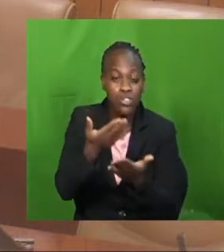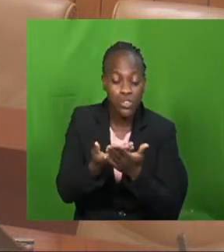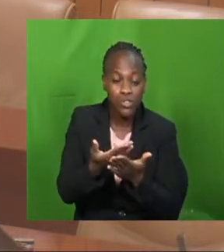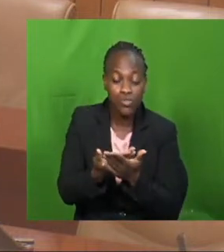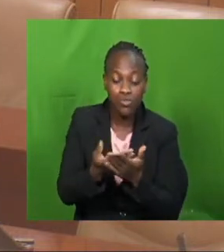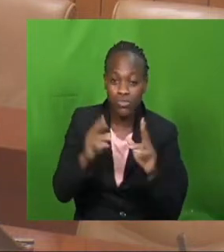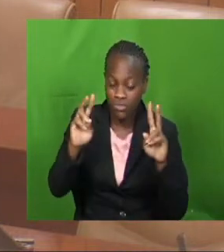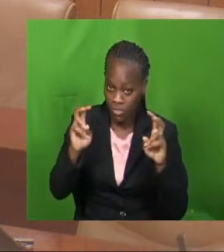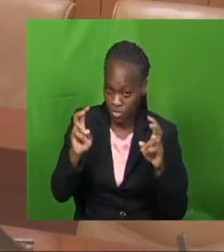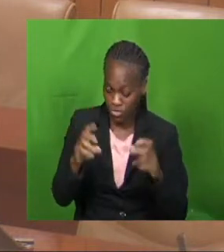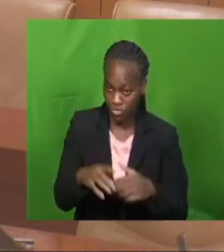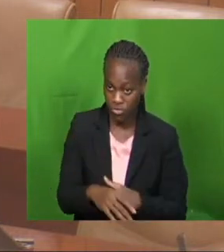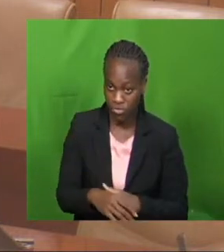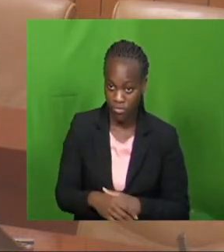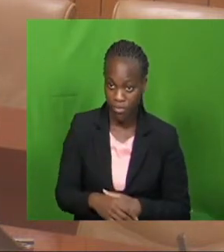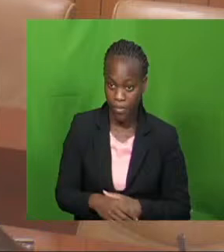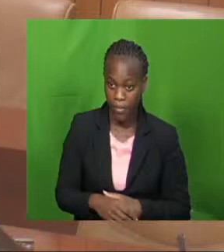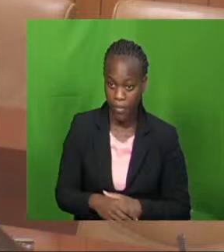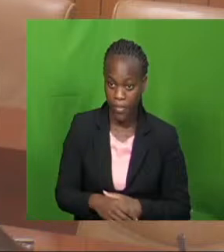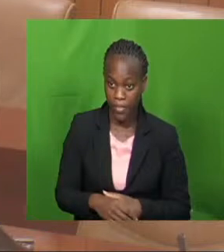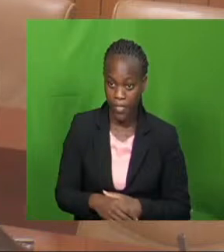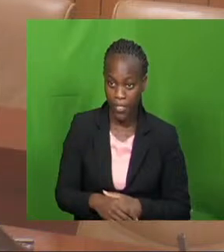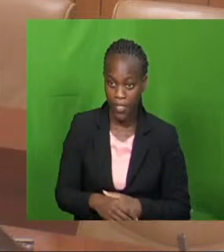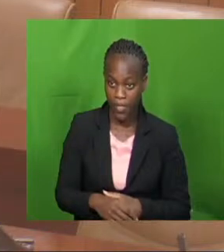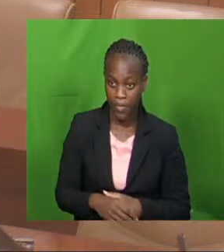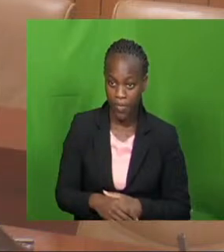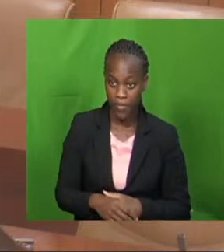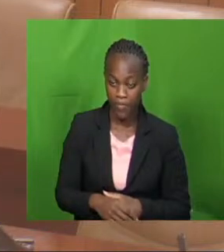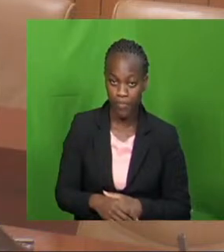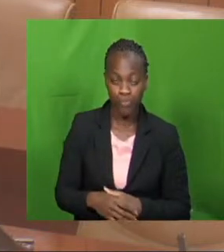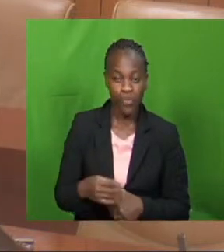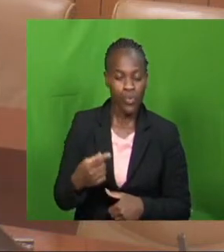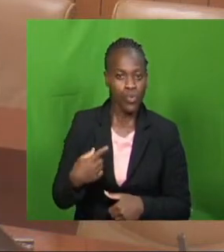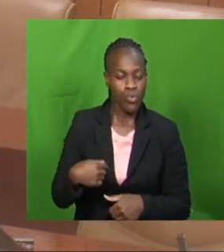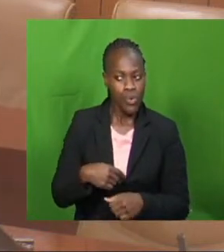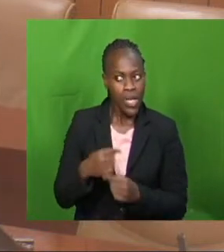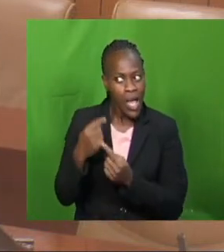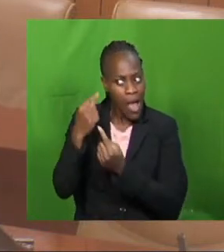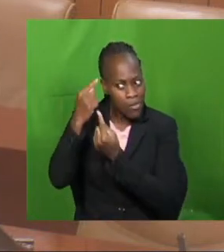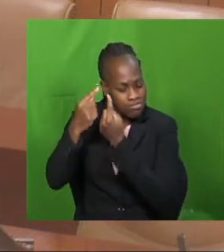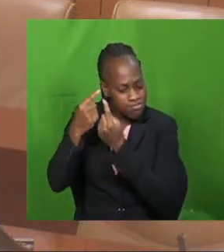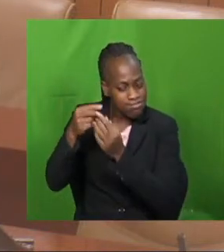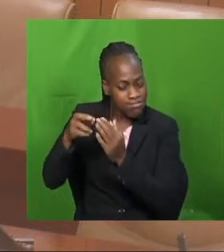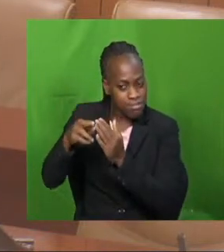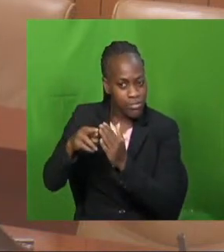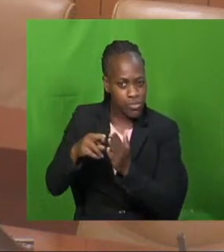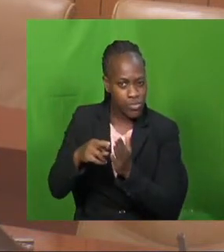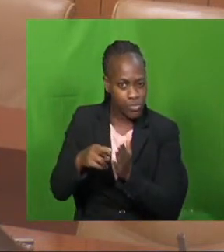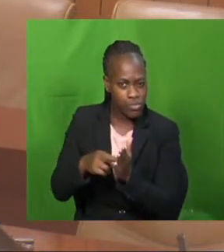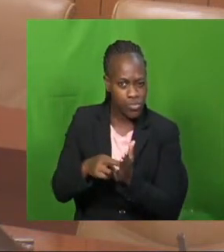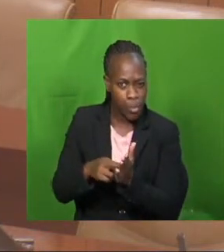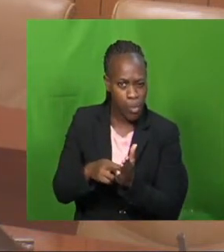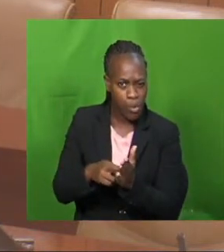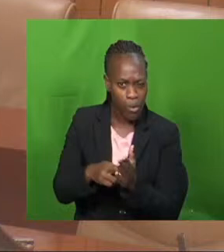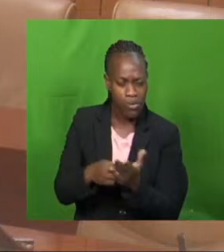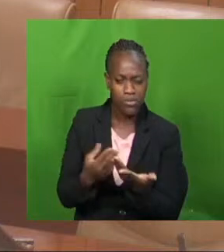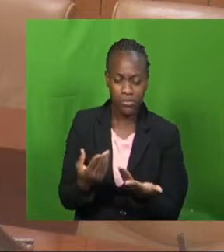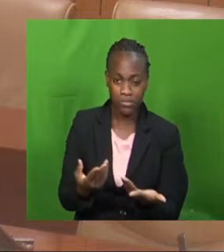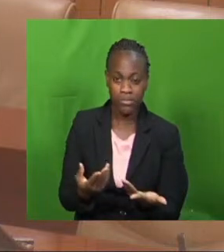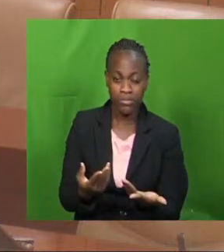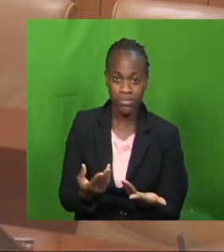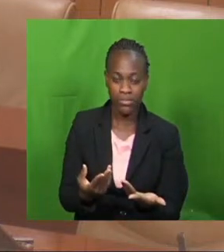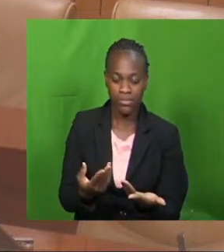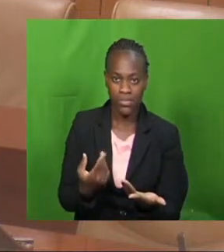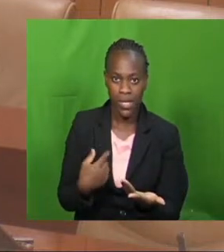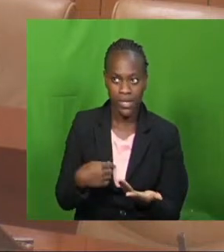matter. We sat and we considered this particular report very extensively, and we are of the